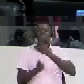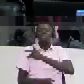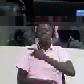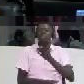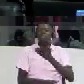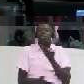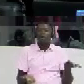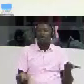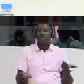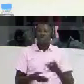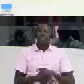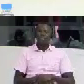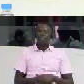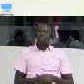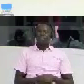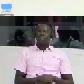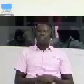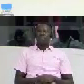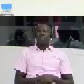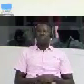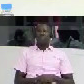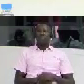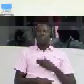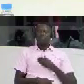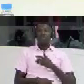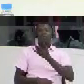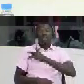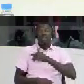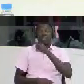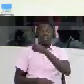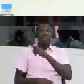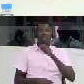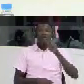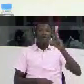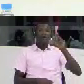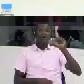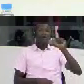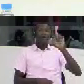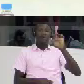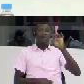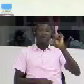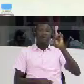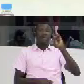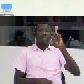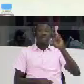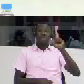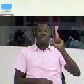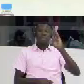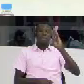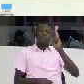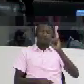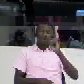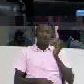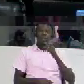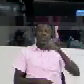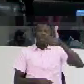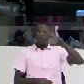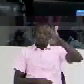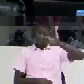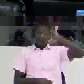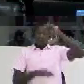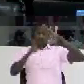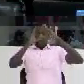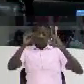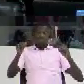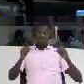ji. maa ngi dëkk Kairaba police station. I am resident at the Kairaba police station. And what is your